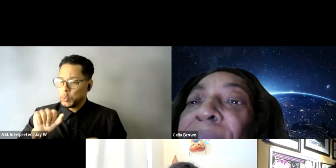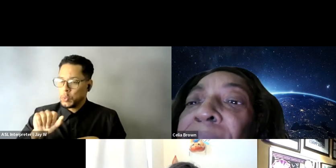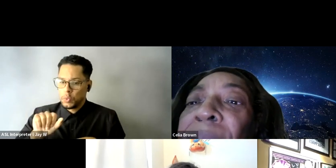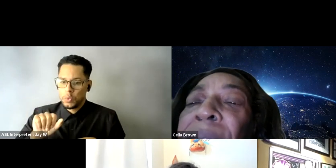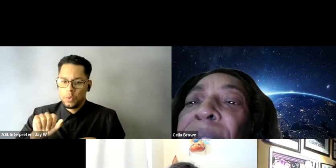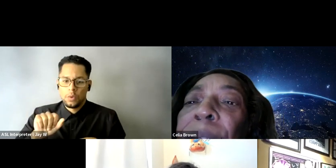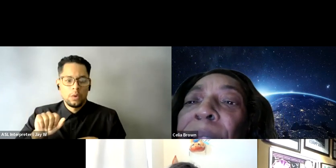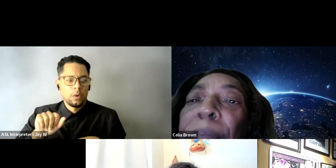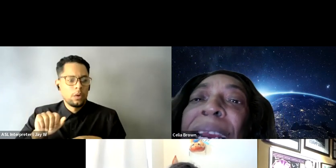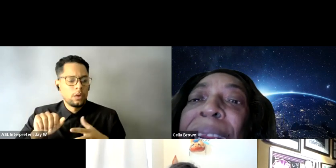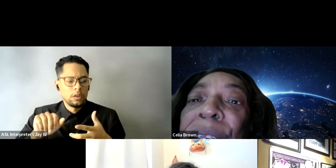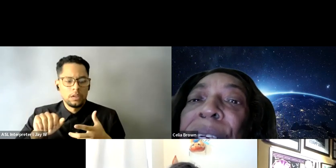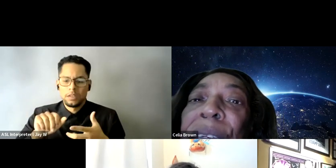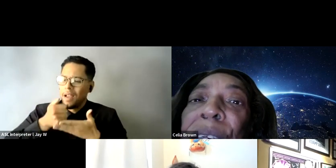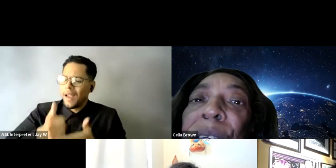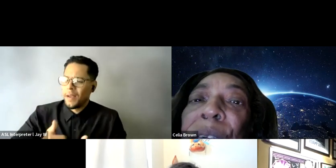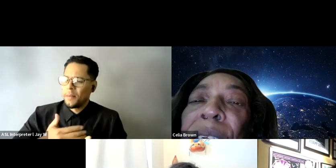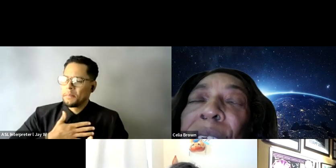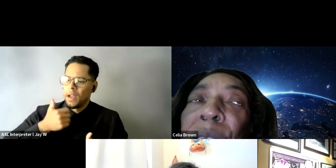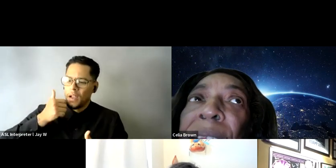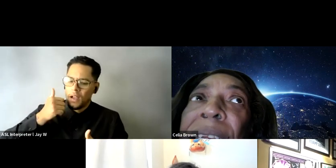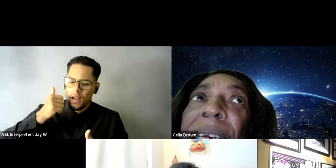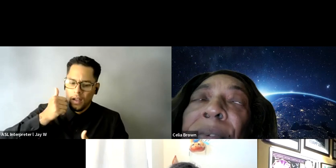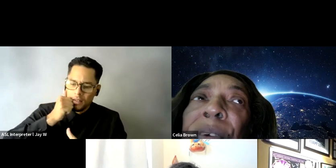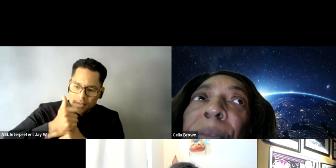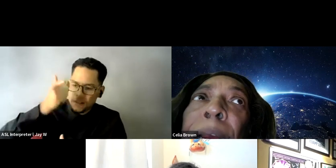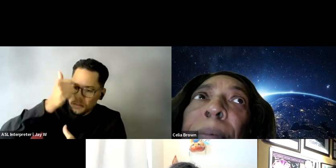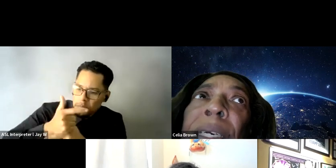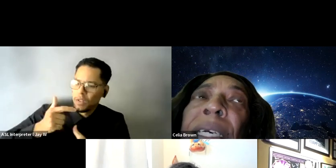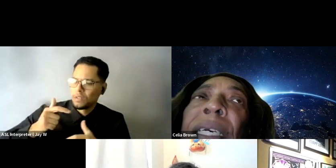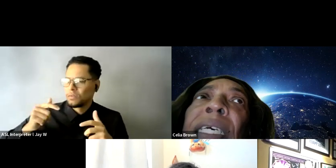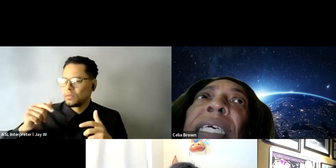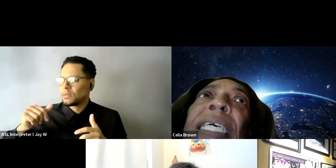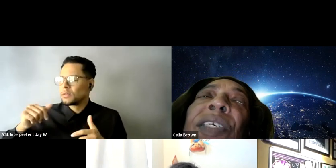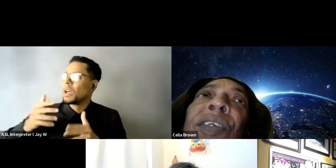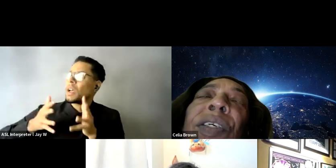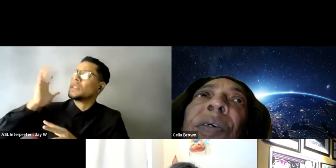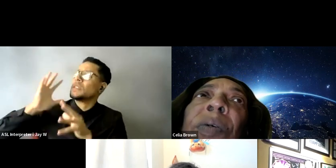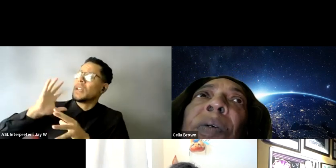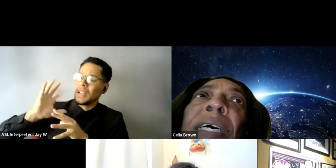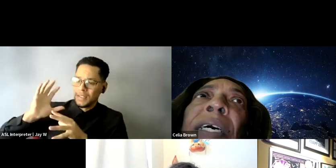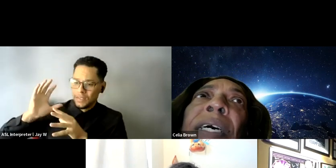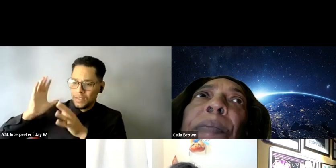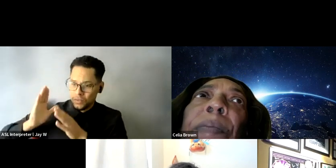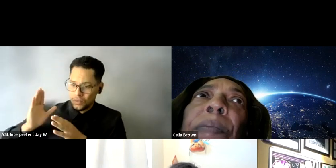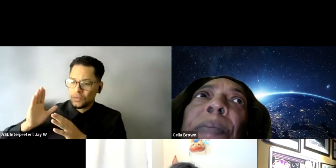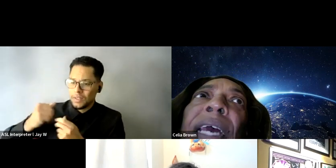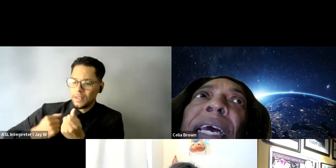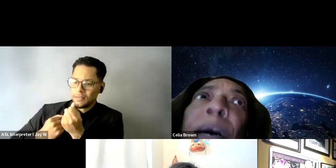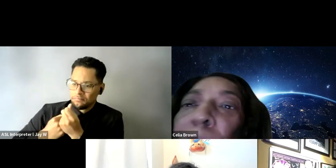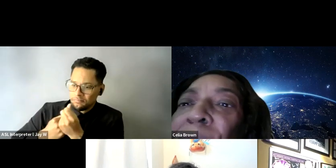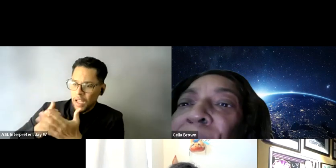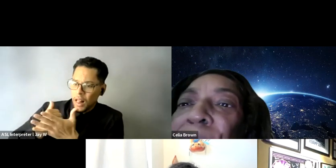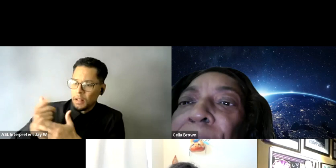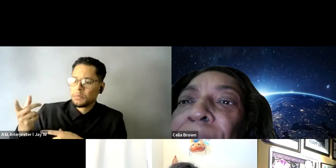sisters and my ancestors, you know, taking it out from them is to